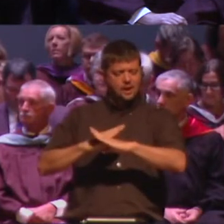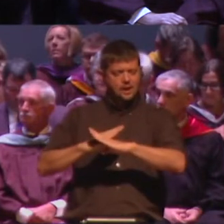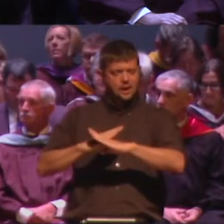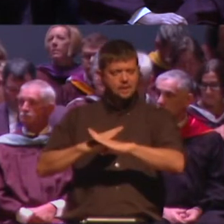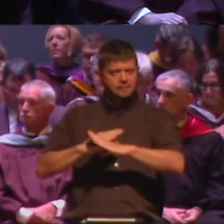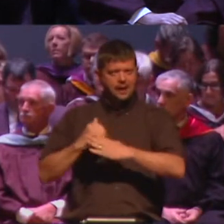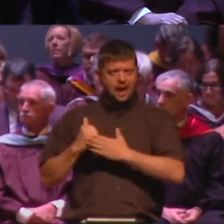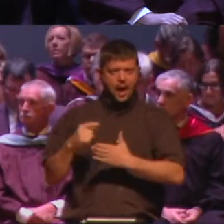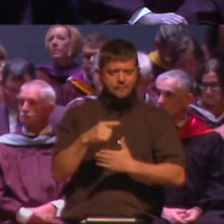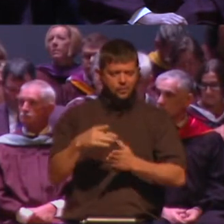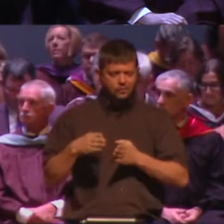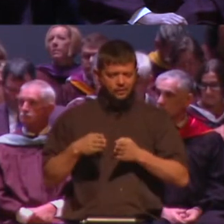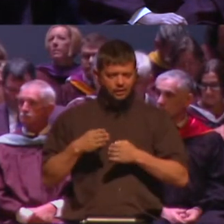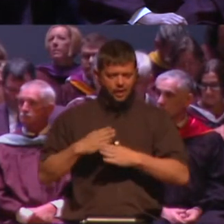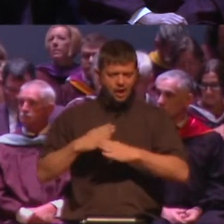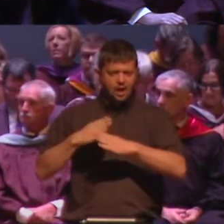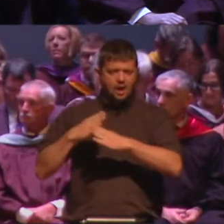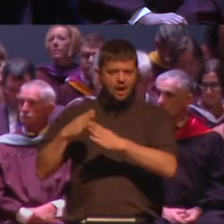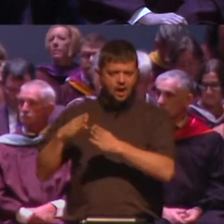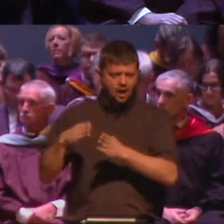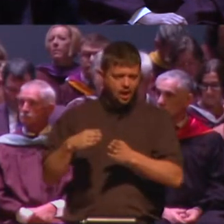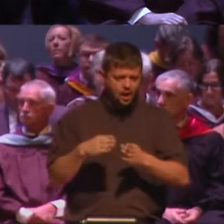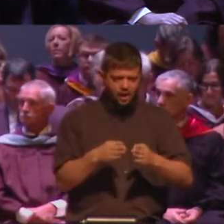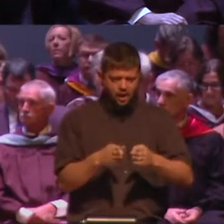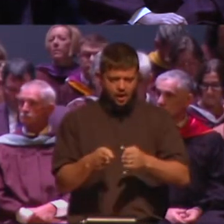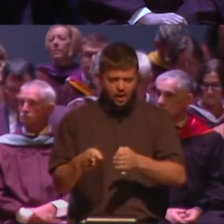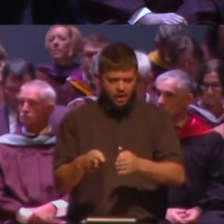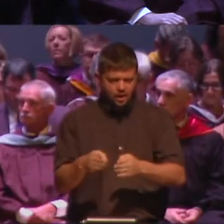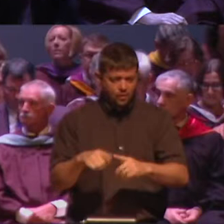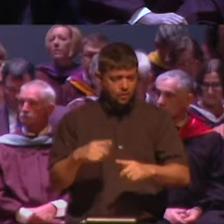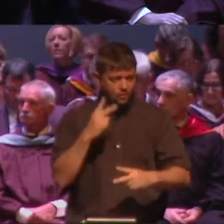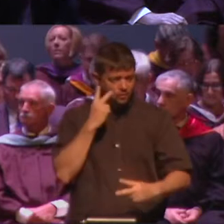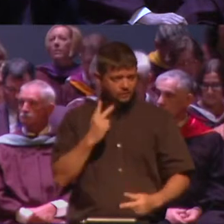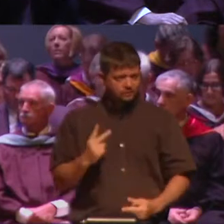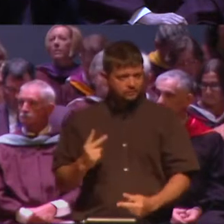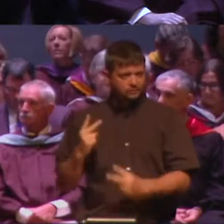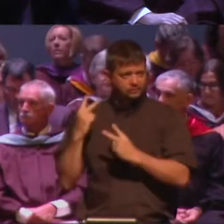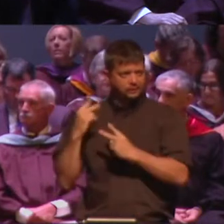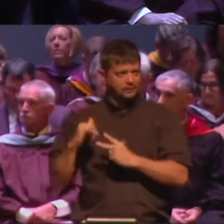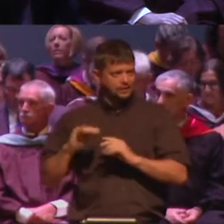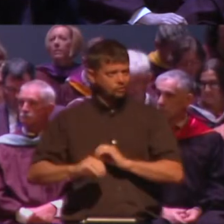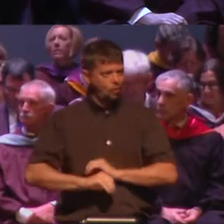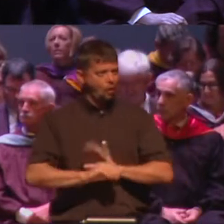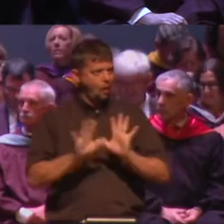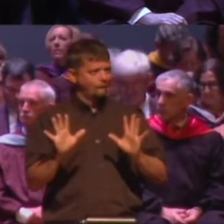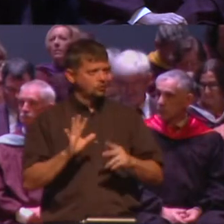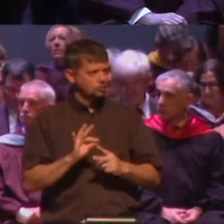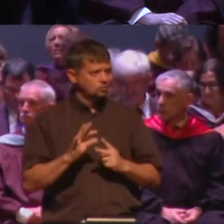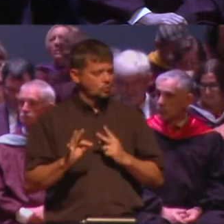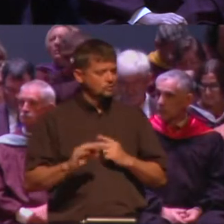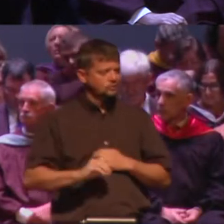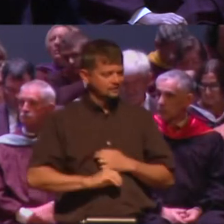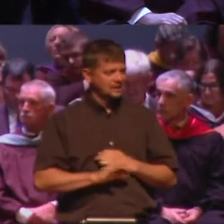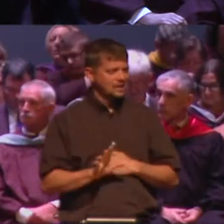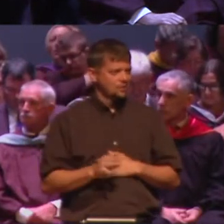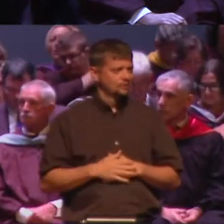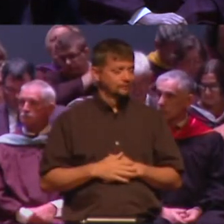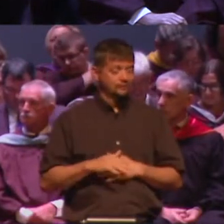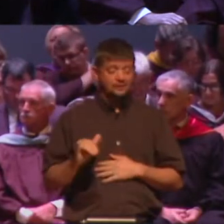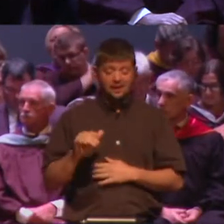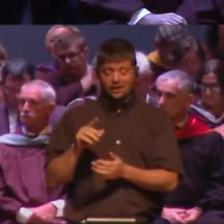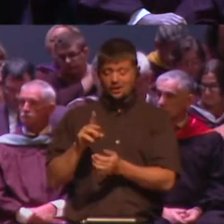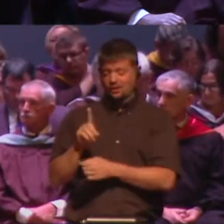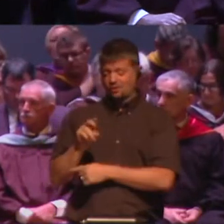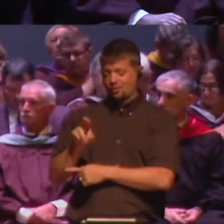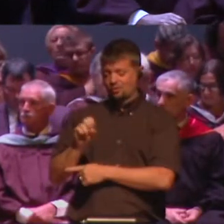in the direction that upon reflection, you realize was the most obvious choice of all. Just as Dr. Seuss